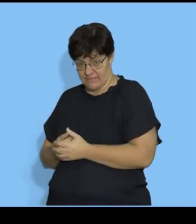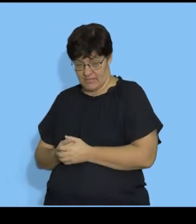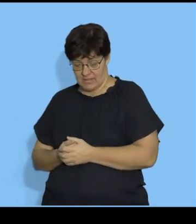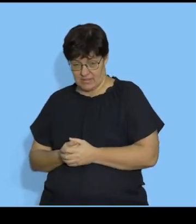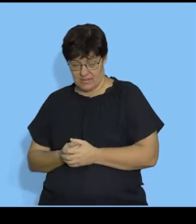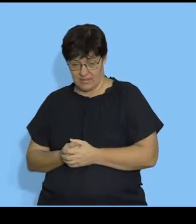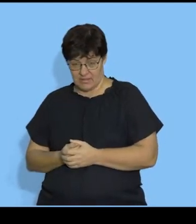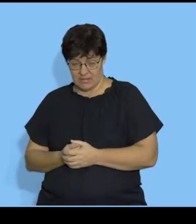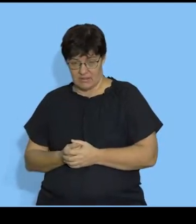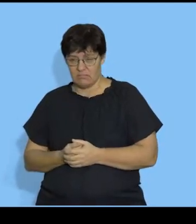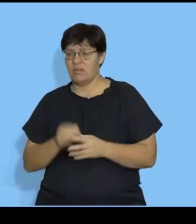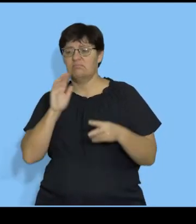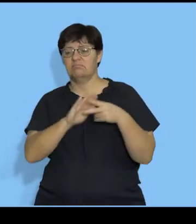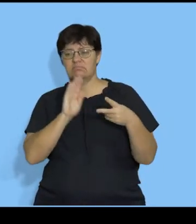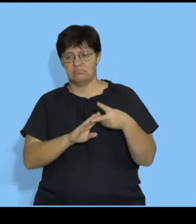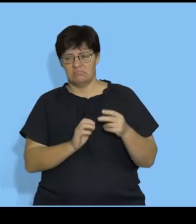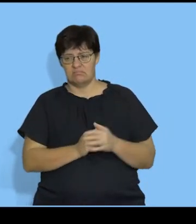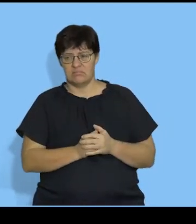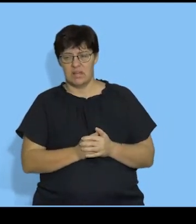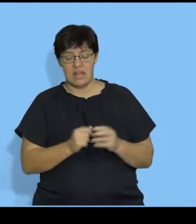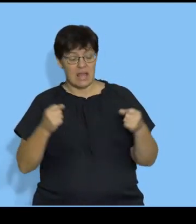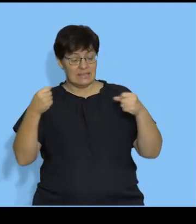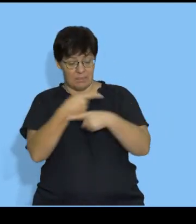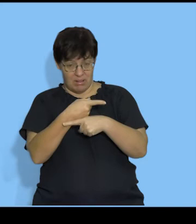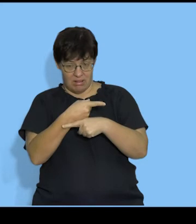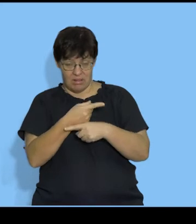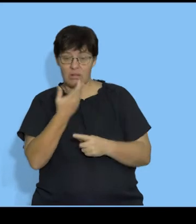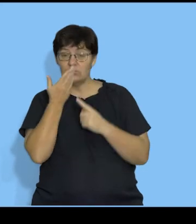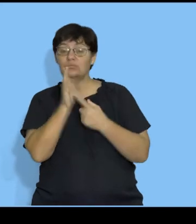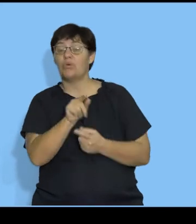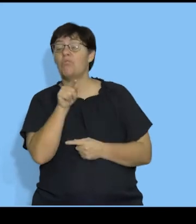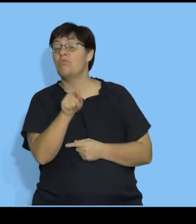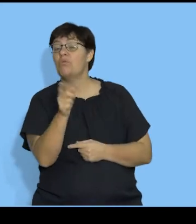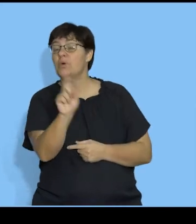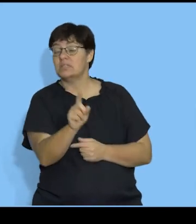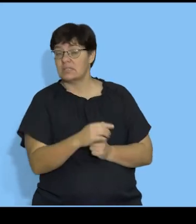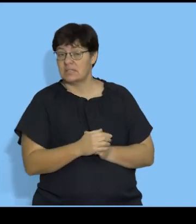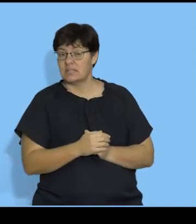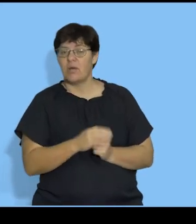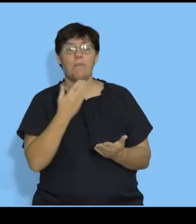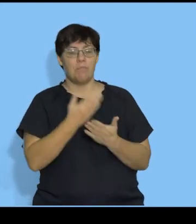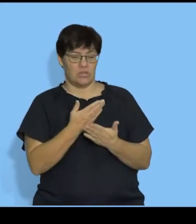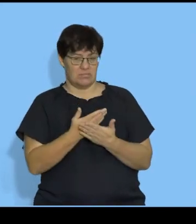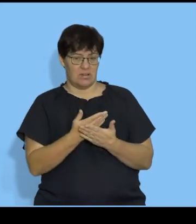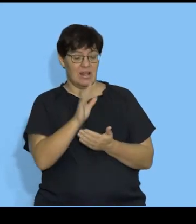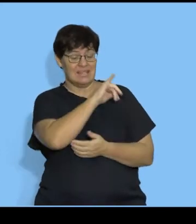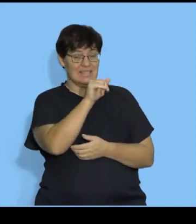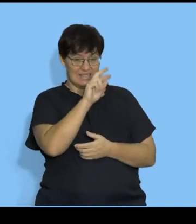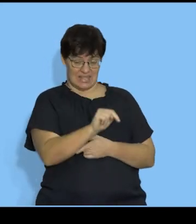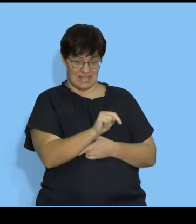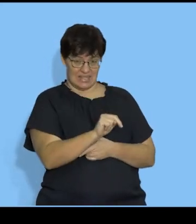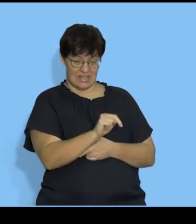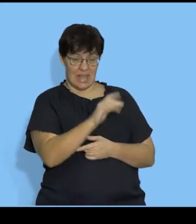zinc. The double arrow there shows us that there is a possibility for zinc ions to